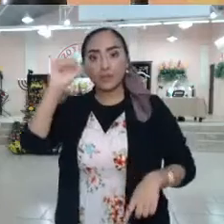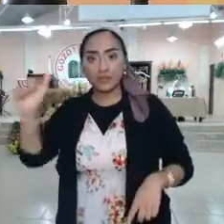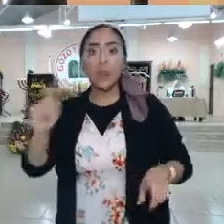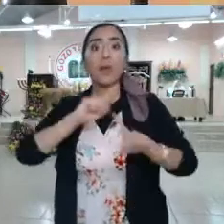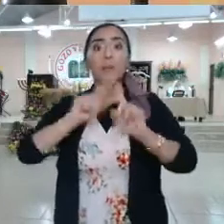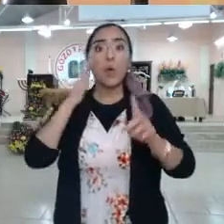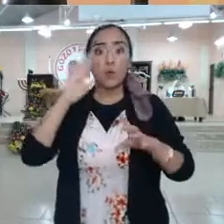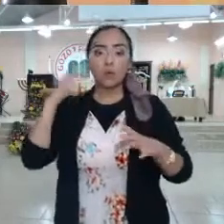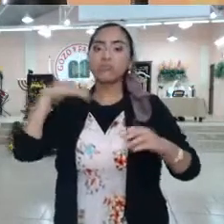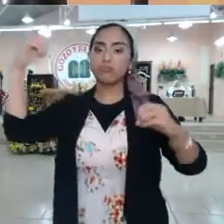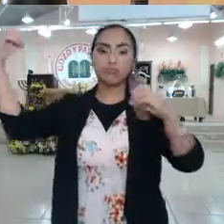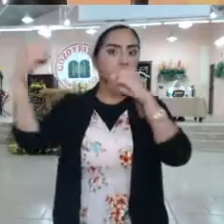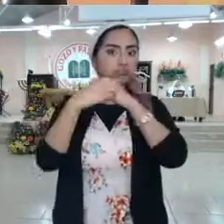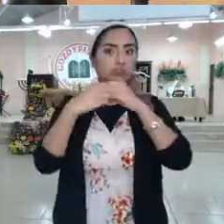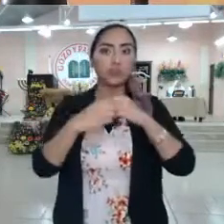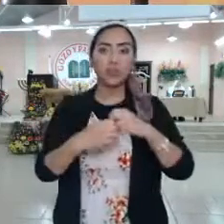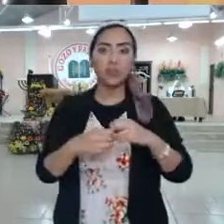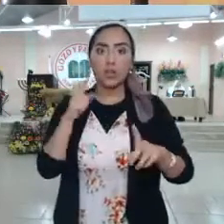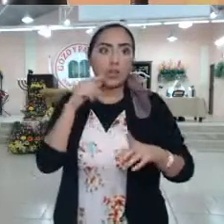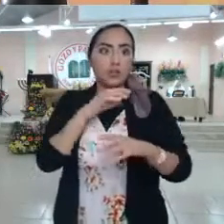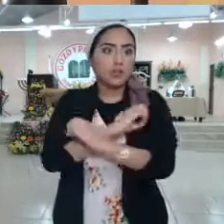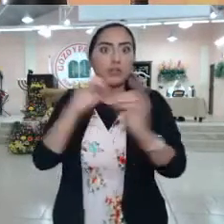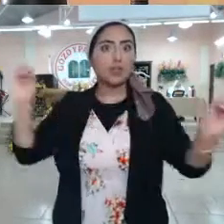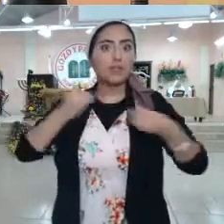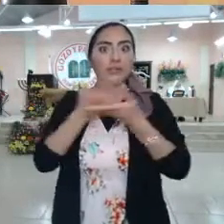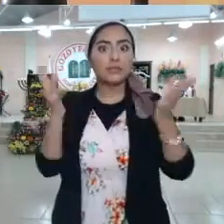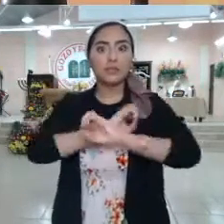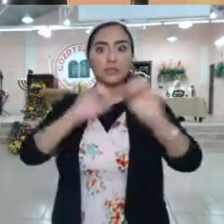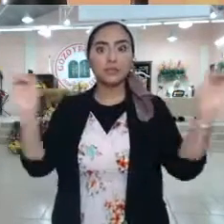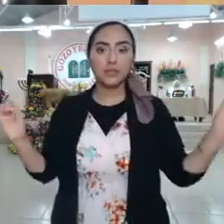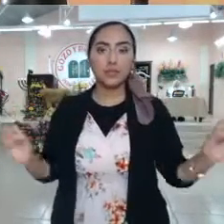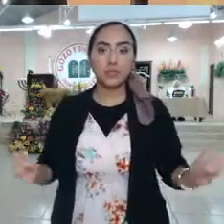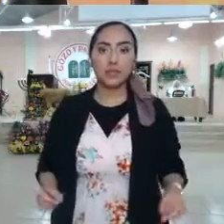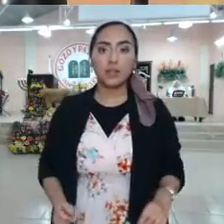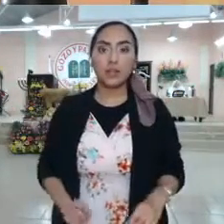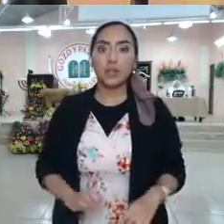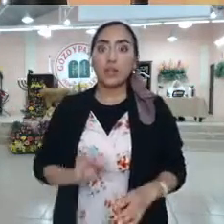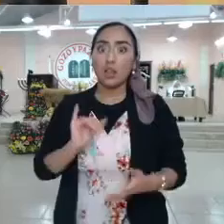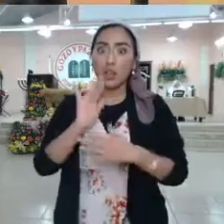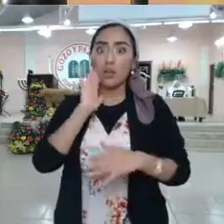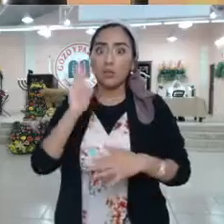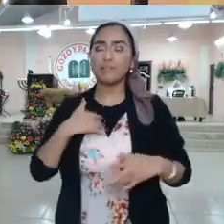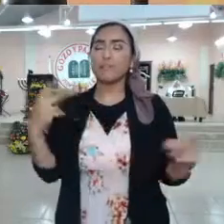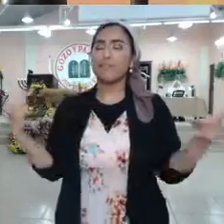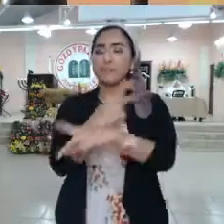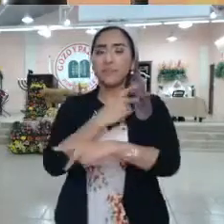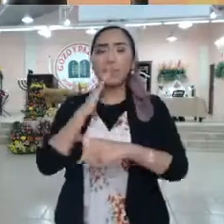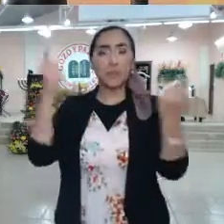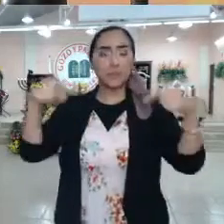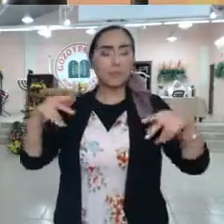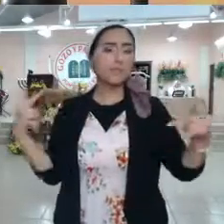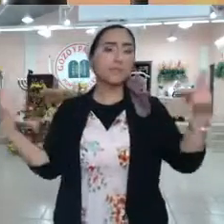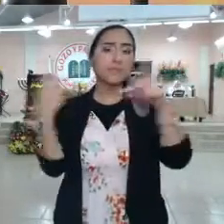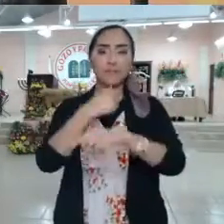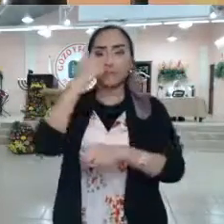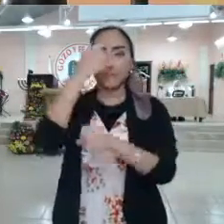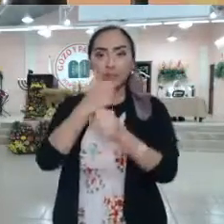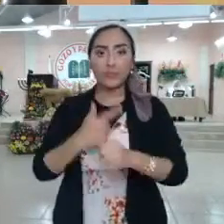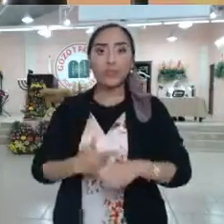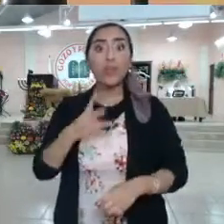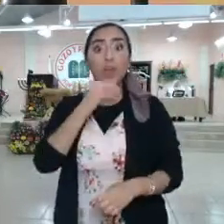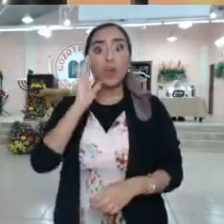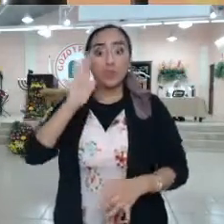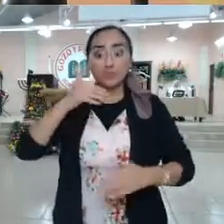by NASA every day, but an asteroid will fall that they are not even going to announce it. It is going to be tremendous, brothers. Tremendous things